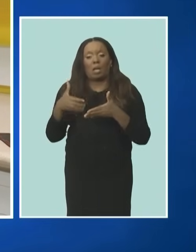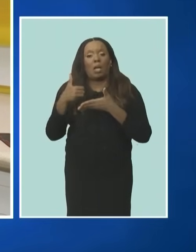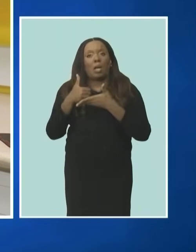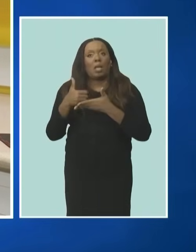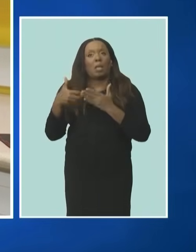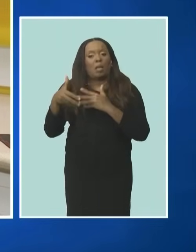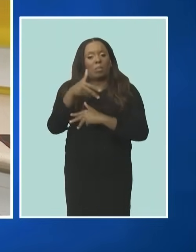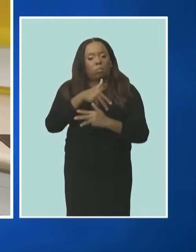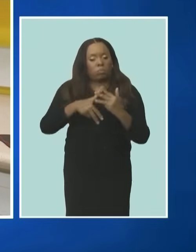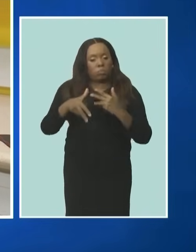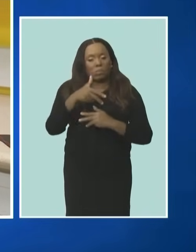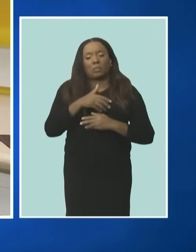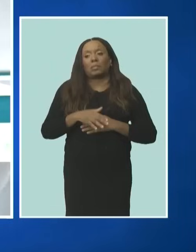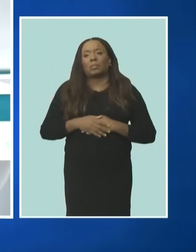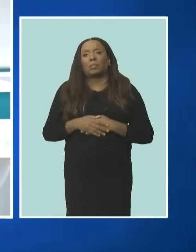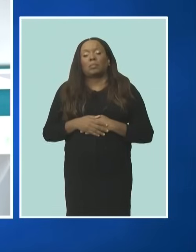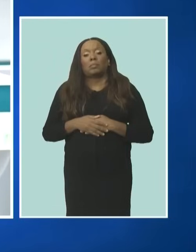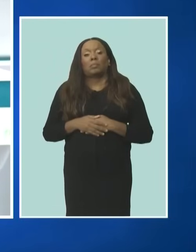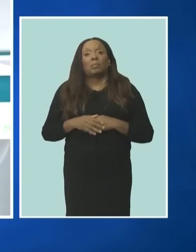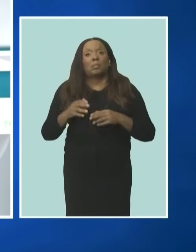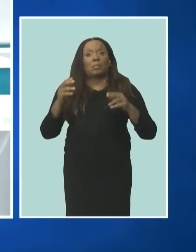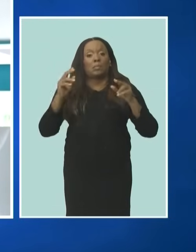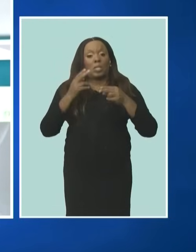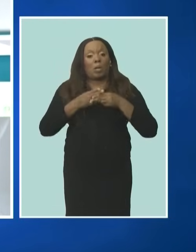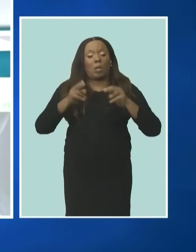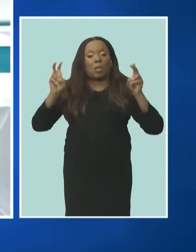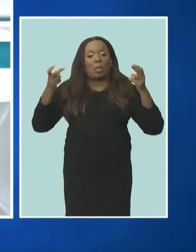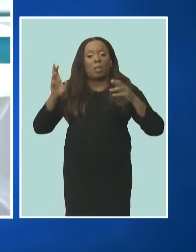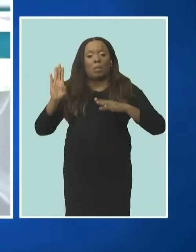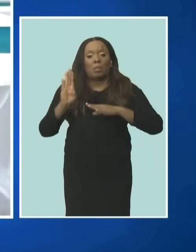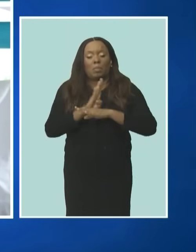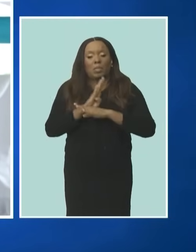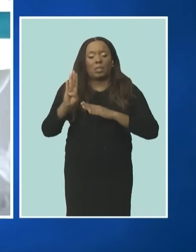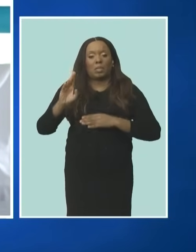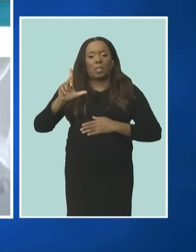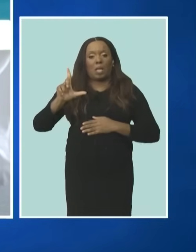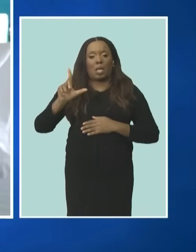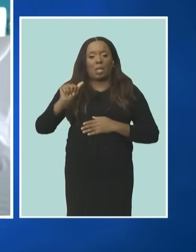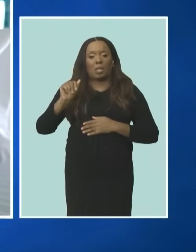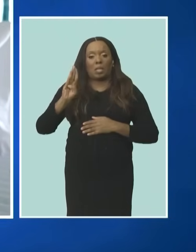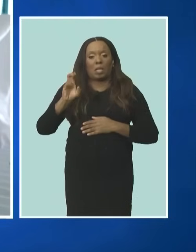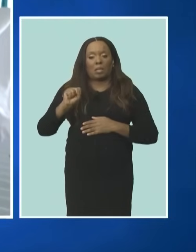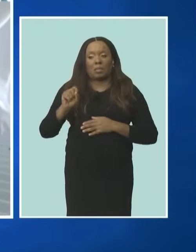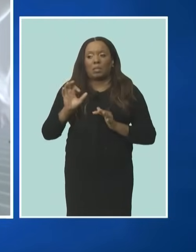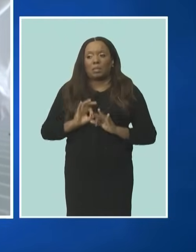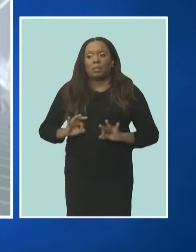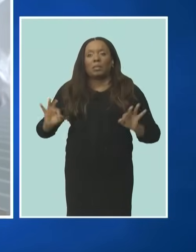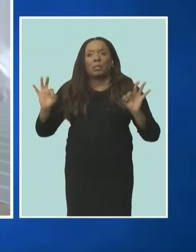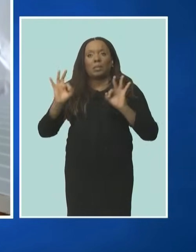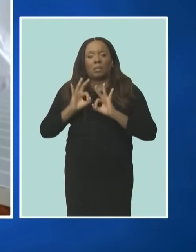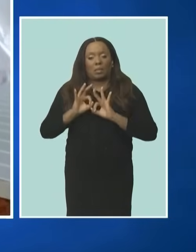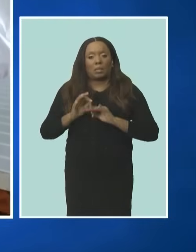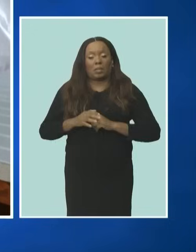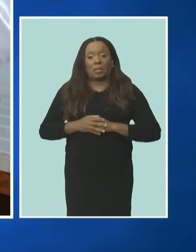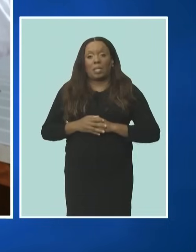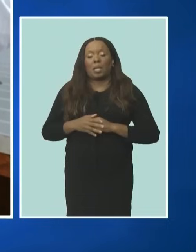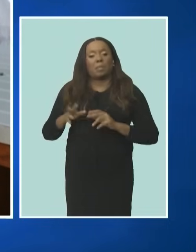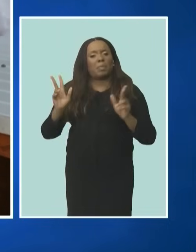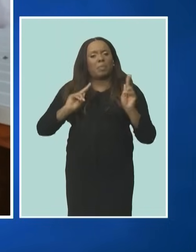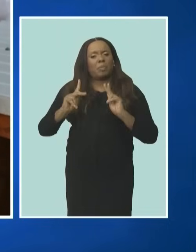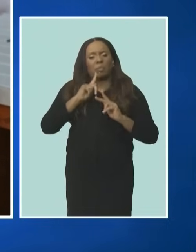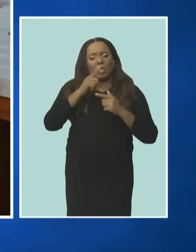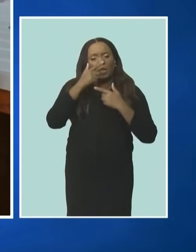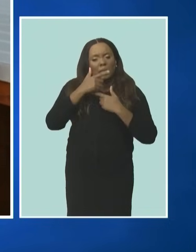The coordinator said business labs are an integral part of the YES curriculum. She also said interest is high and they are encouraged